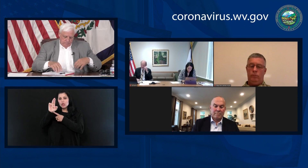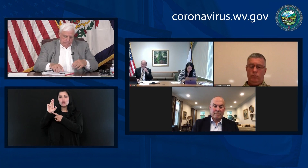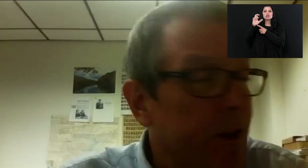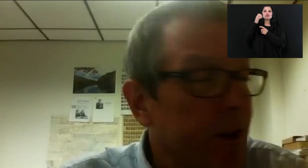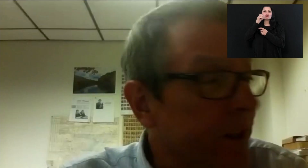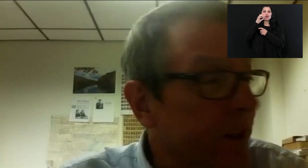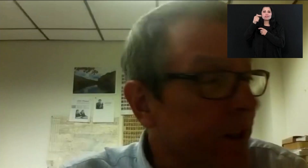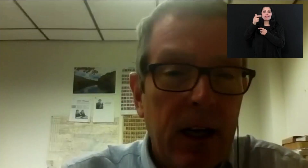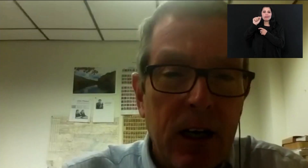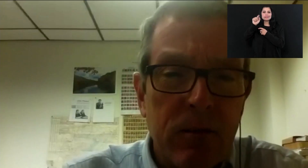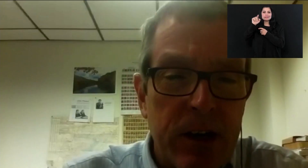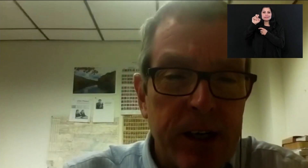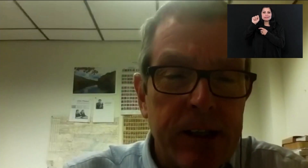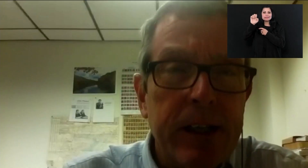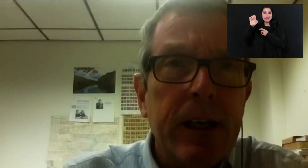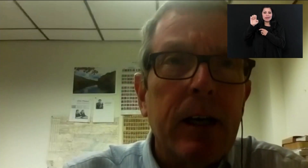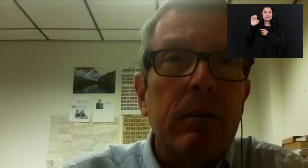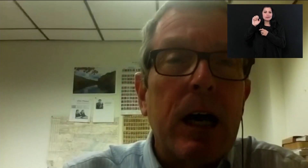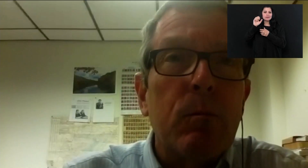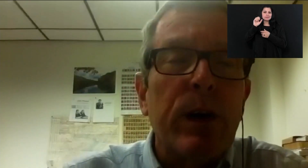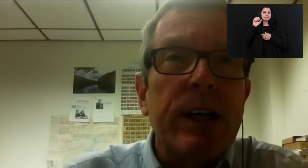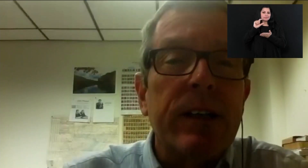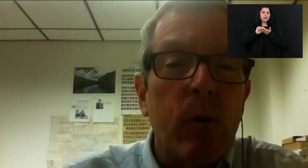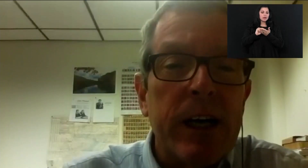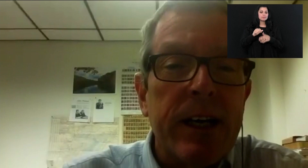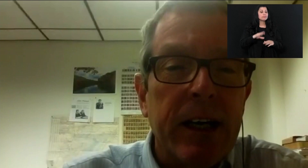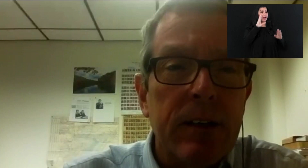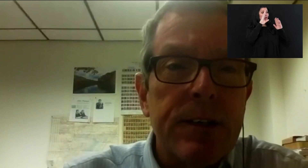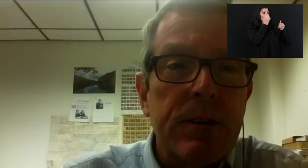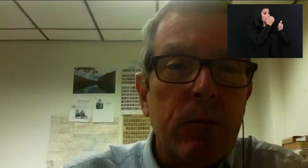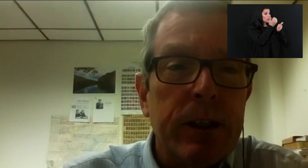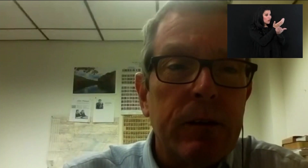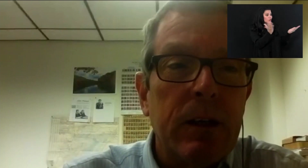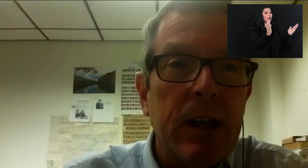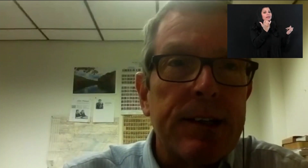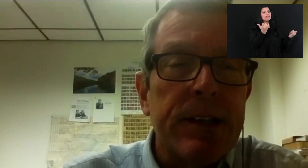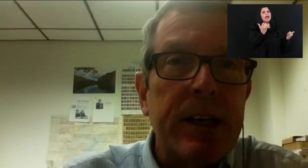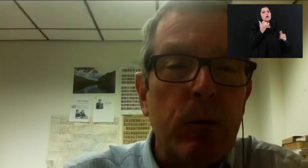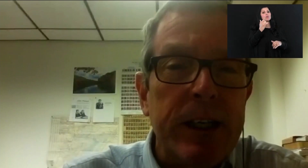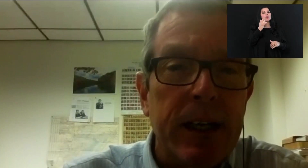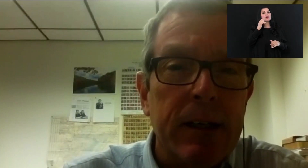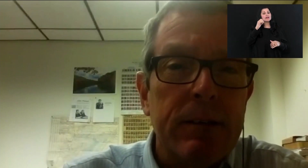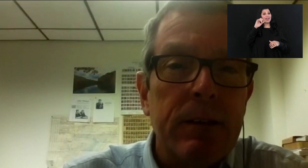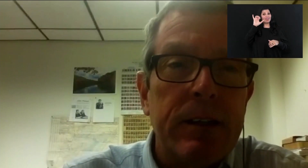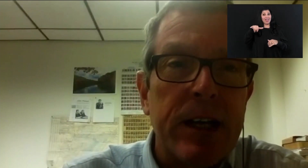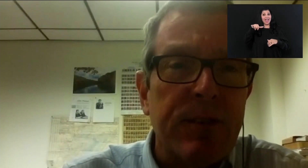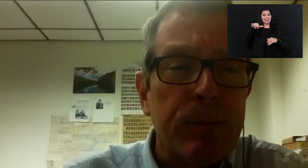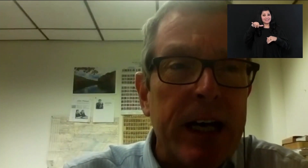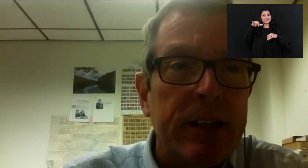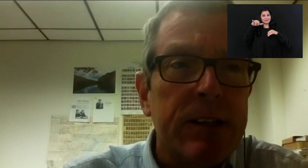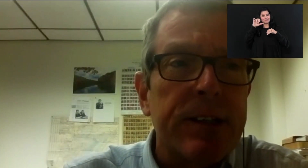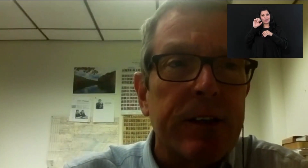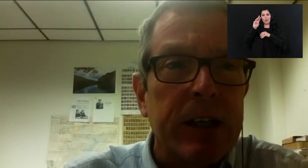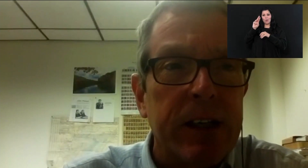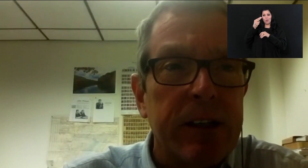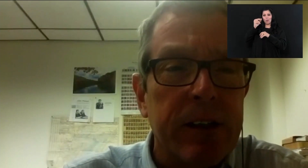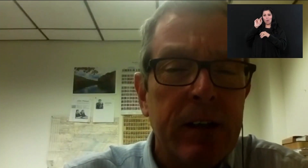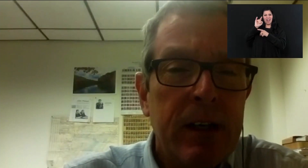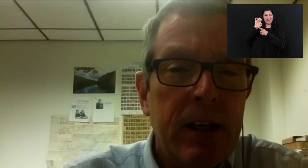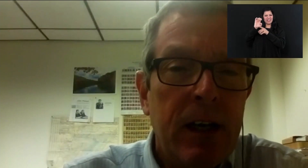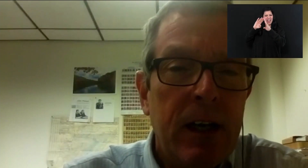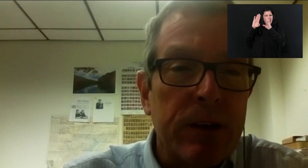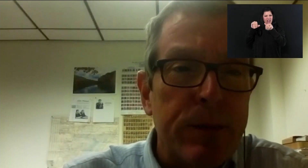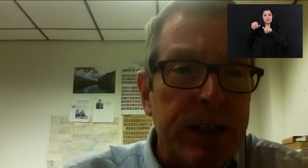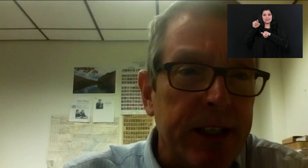Hello, everyone. Regarding the outbreak at the White House, what lessons can we take from that, considering that